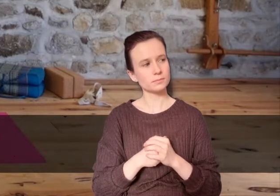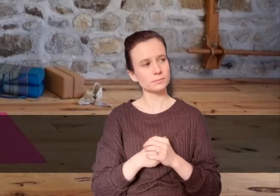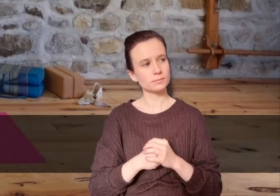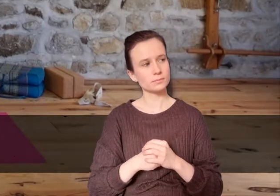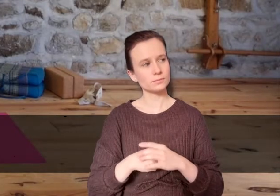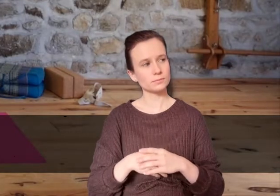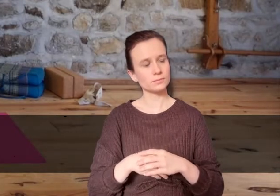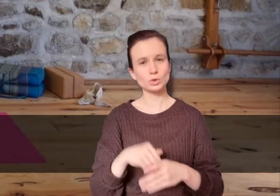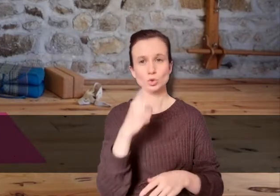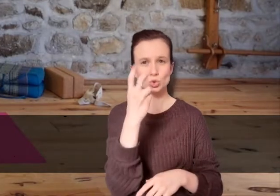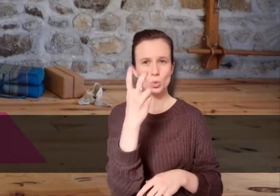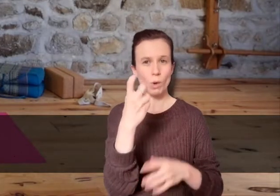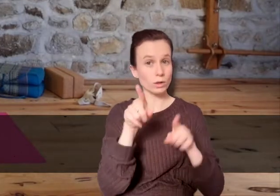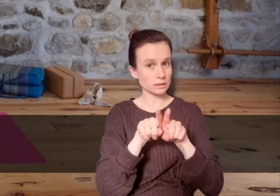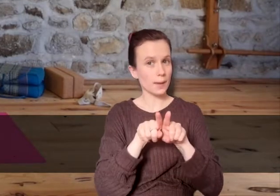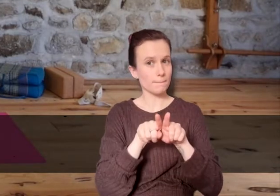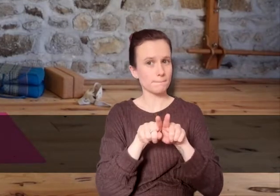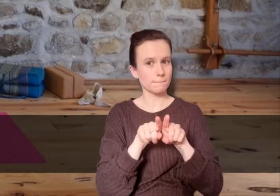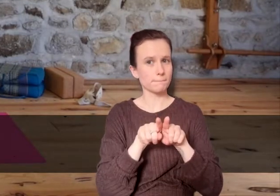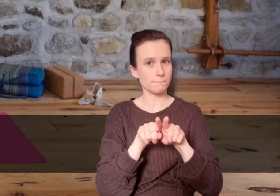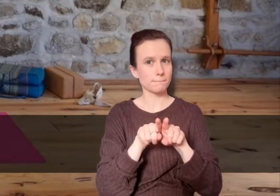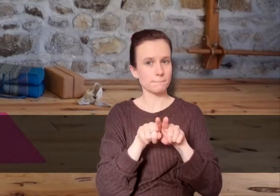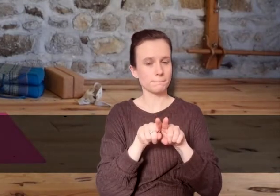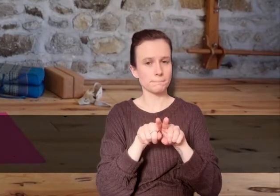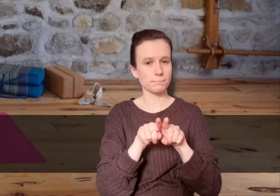to do 2 more just like that. Arms on the inhale.